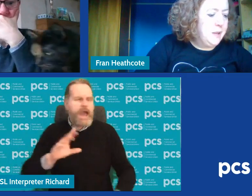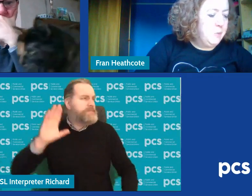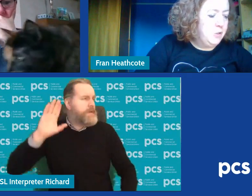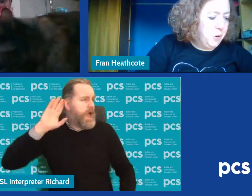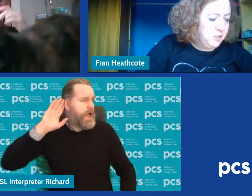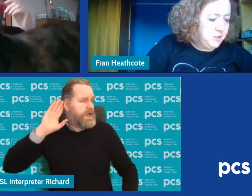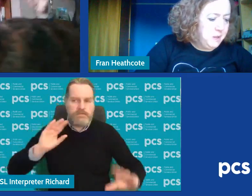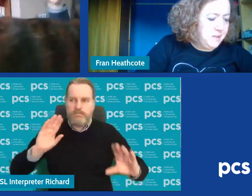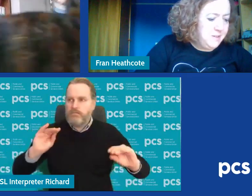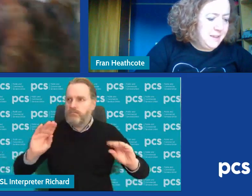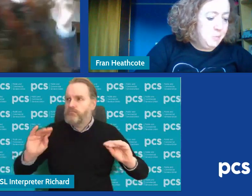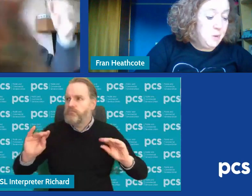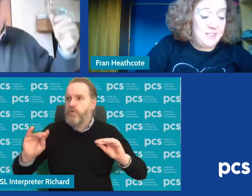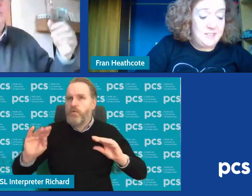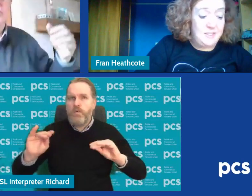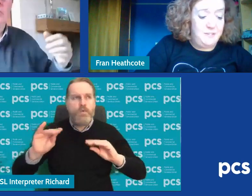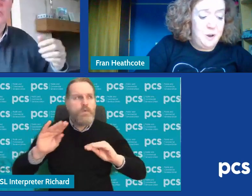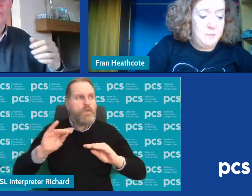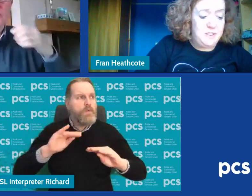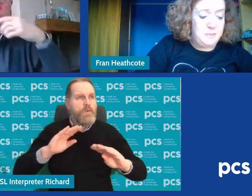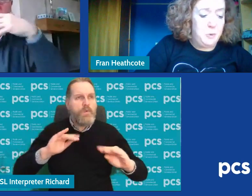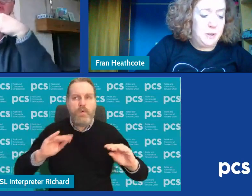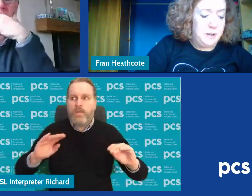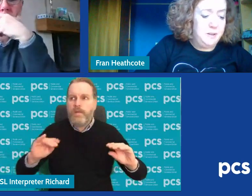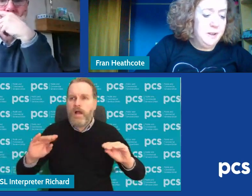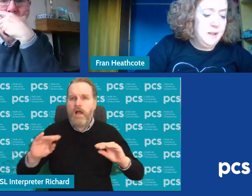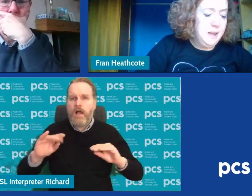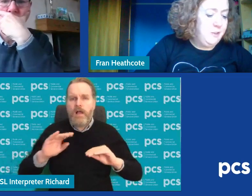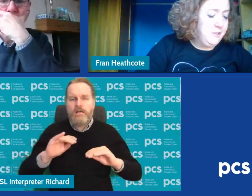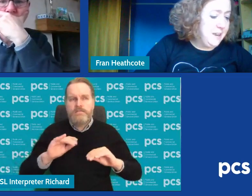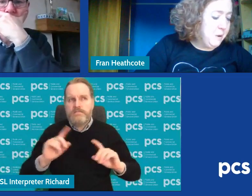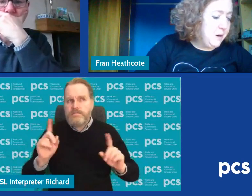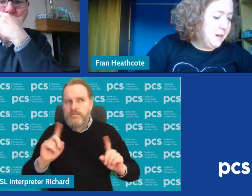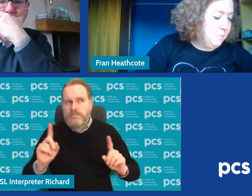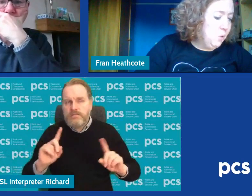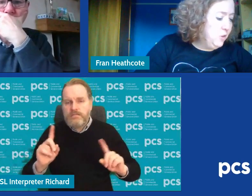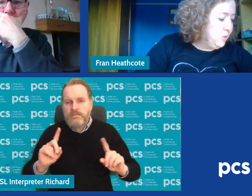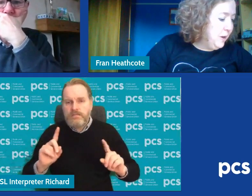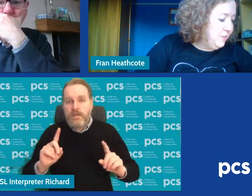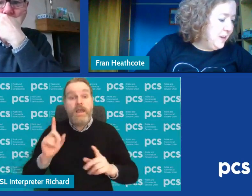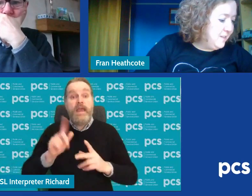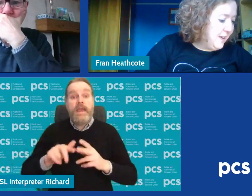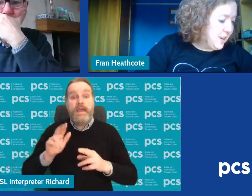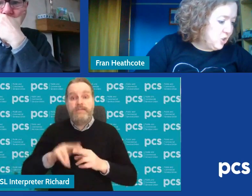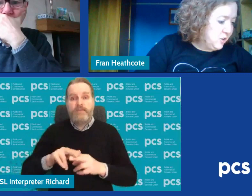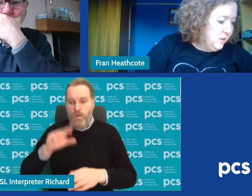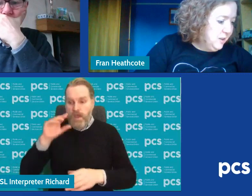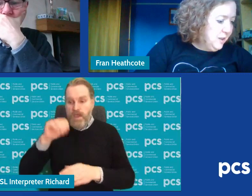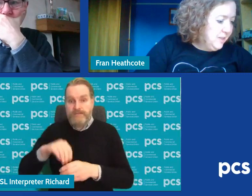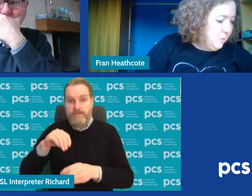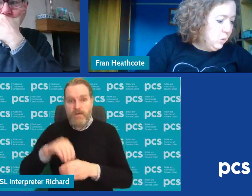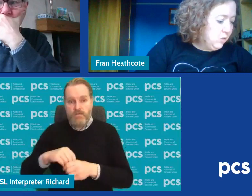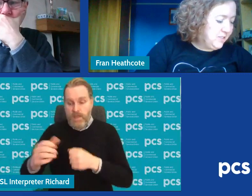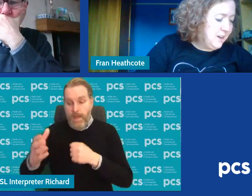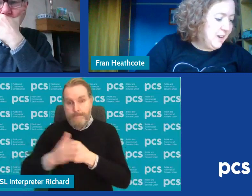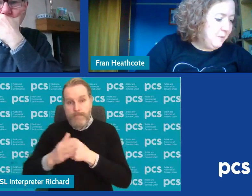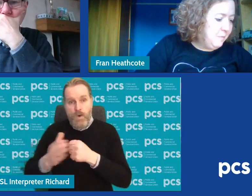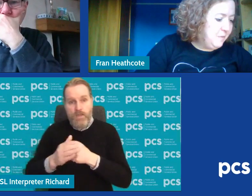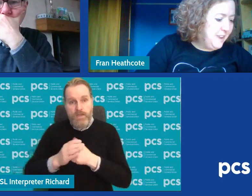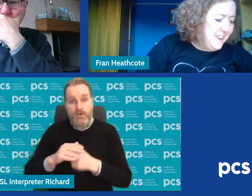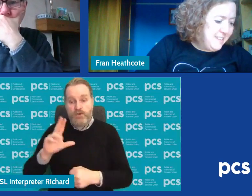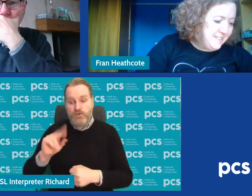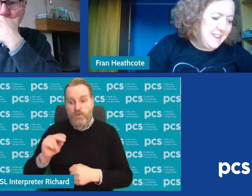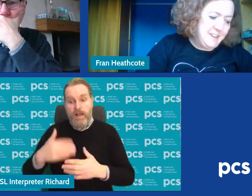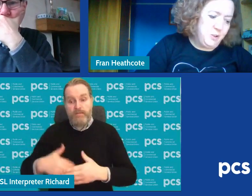that it was a possibility, and we had this confirmed this morning. If you take part in more than 12 days of action, then we will start